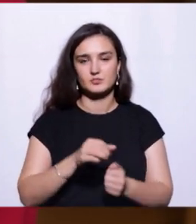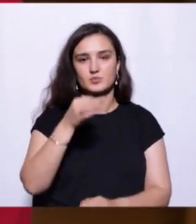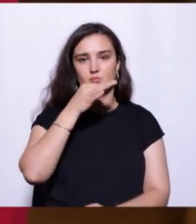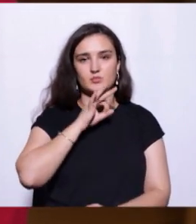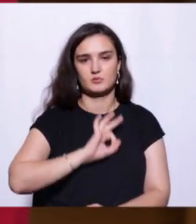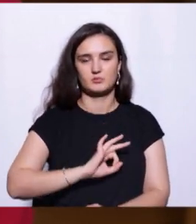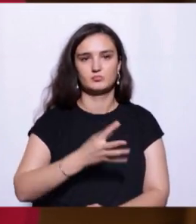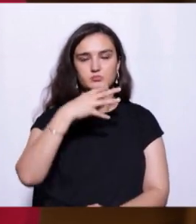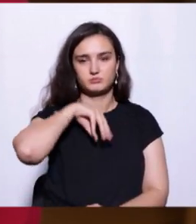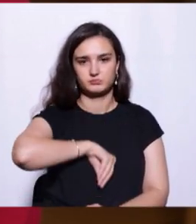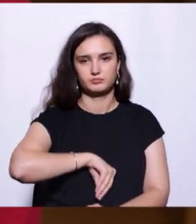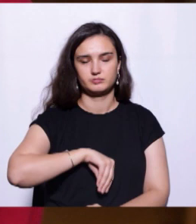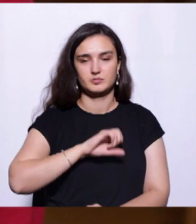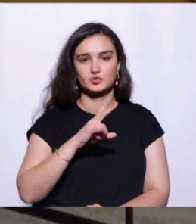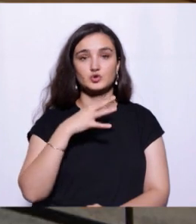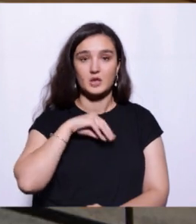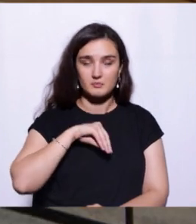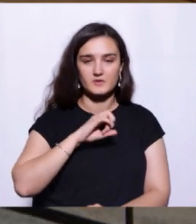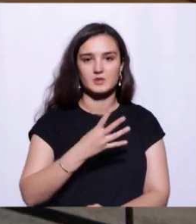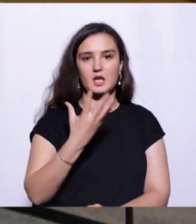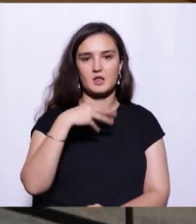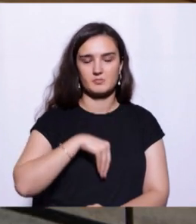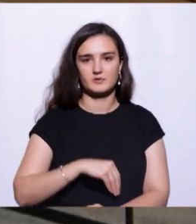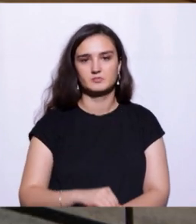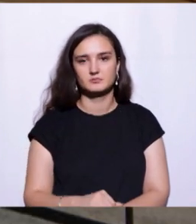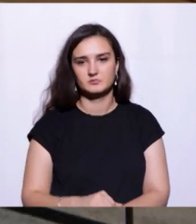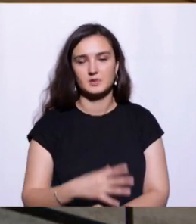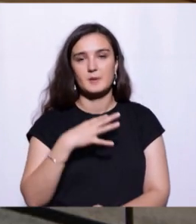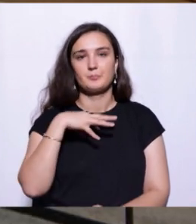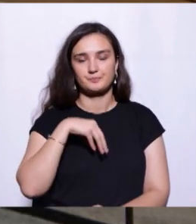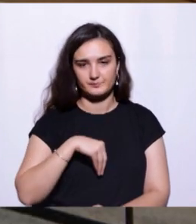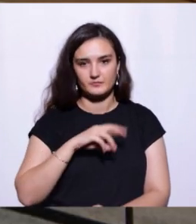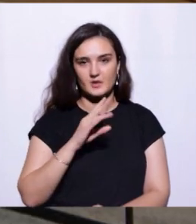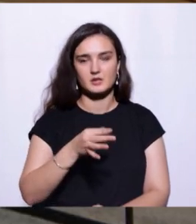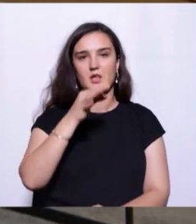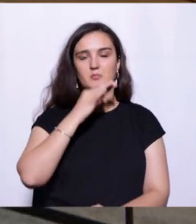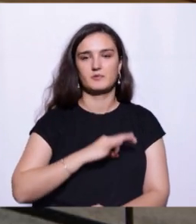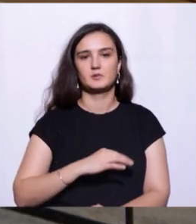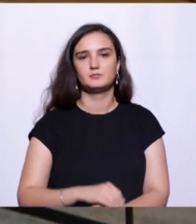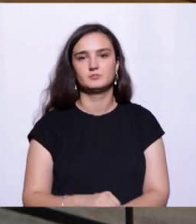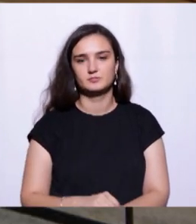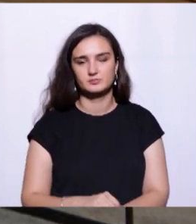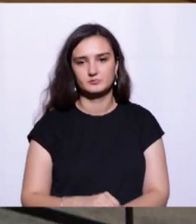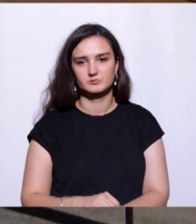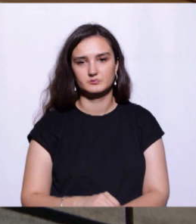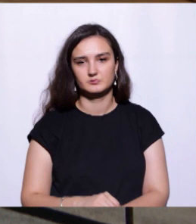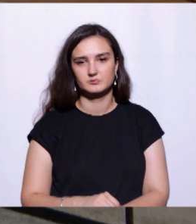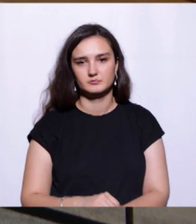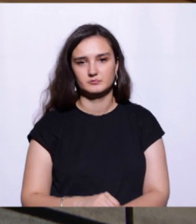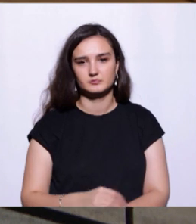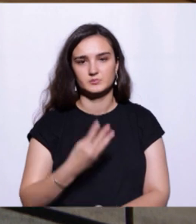Swallow, chaqlapva an qlapva. Swallow, chaqlapva an qlapva.